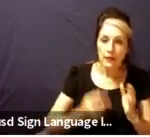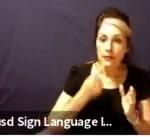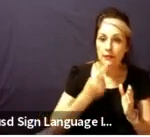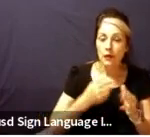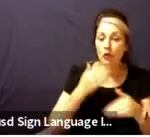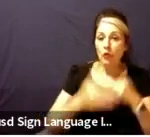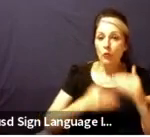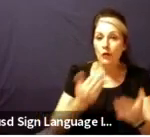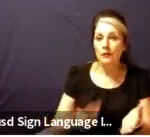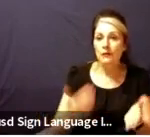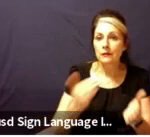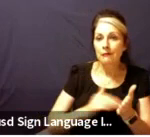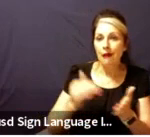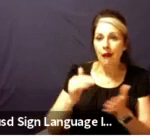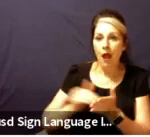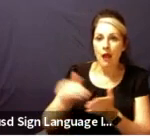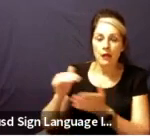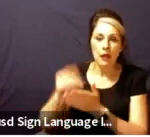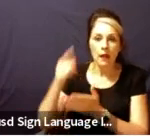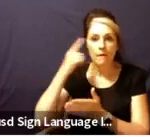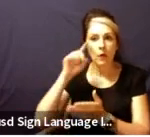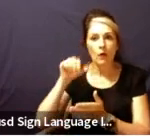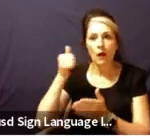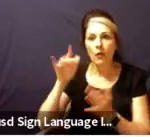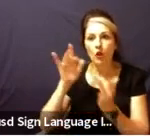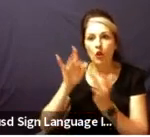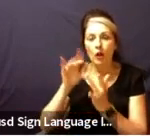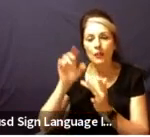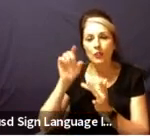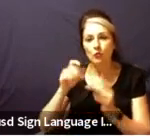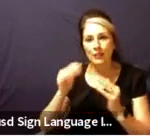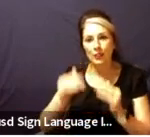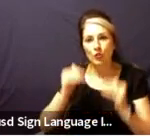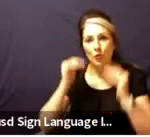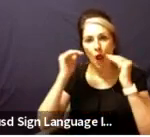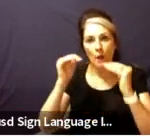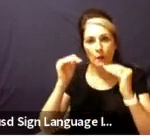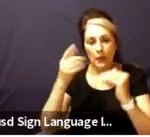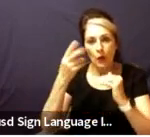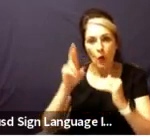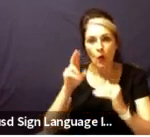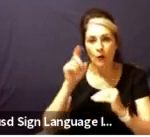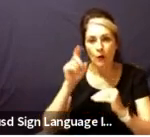for any other contacts you need to update or any other contacts you need to add.